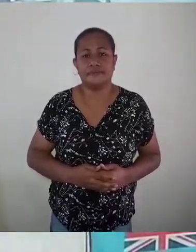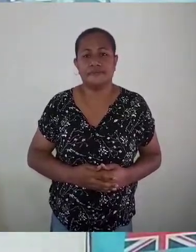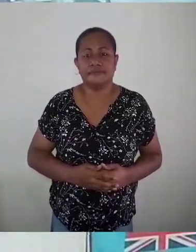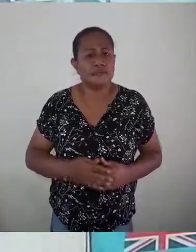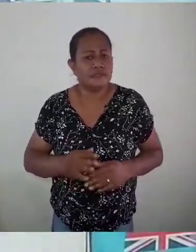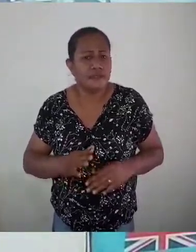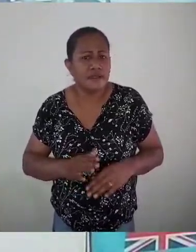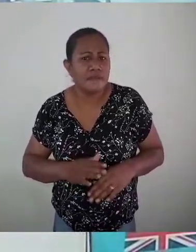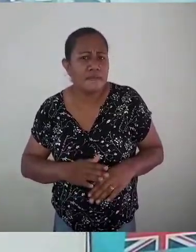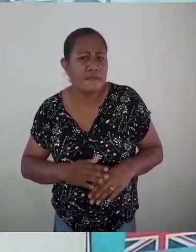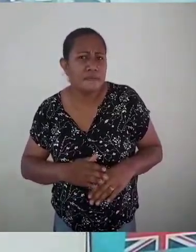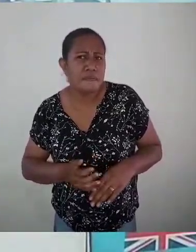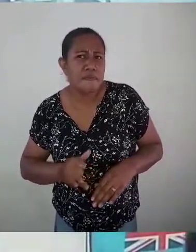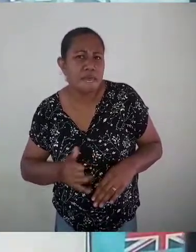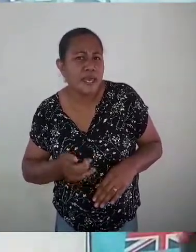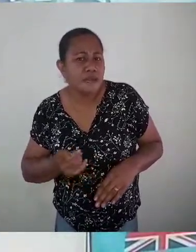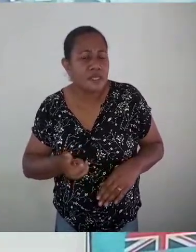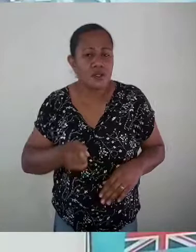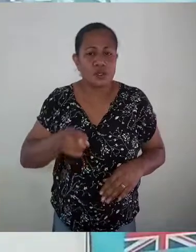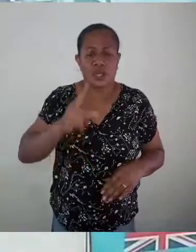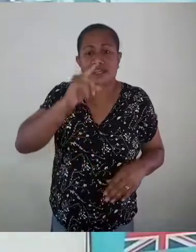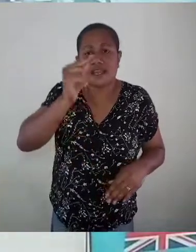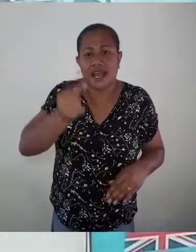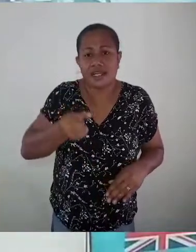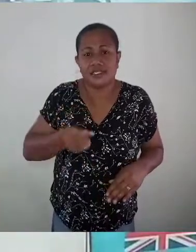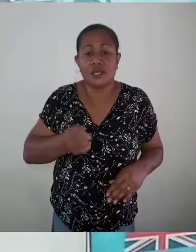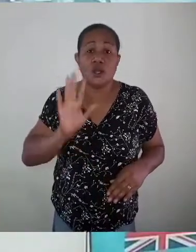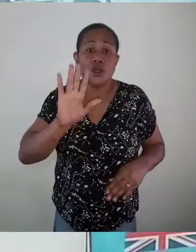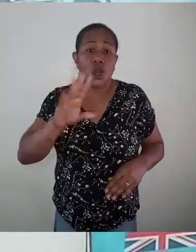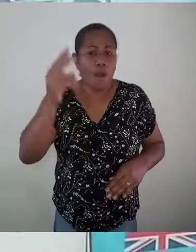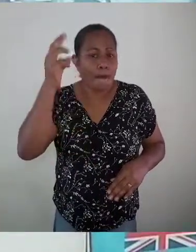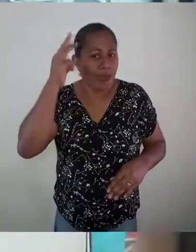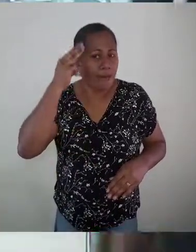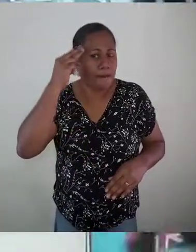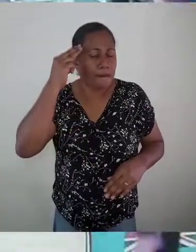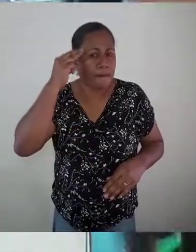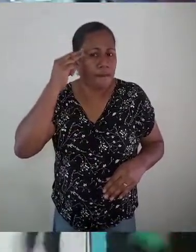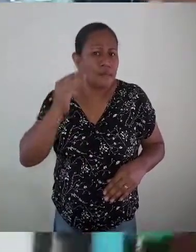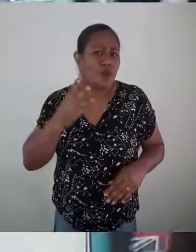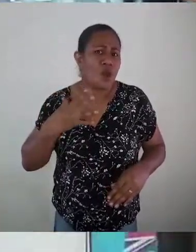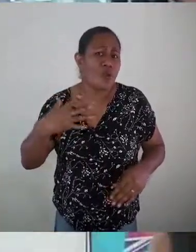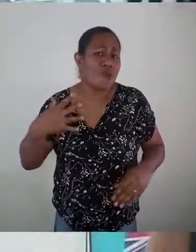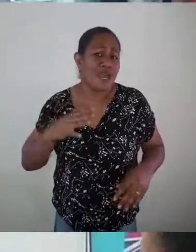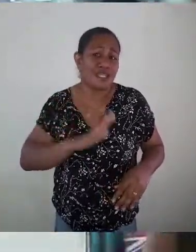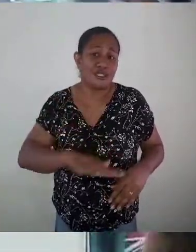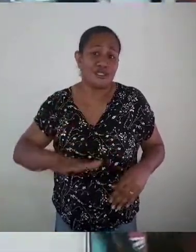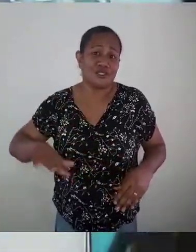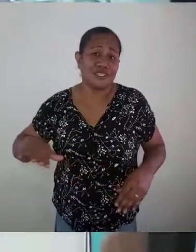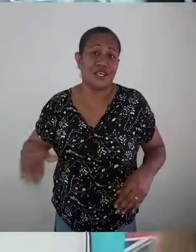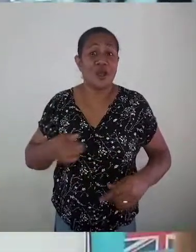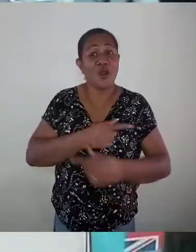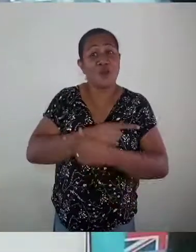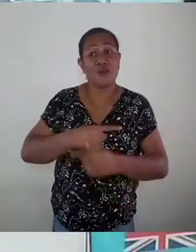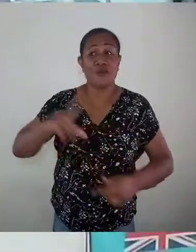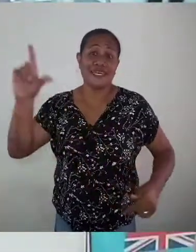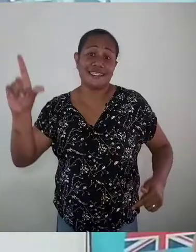Maybe you can ask your mom and dad how much 2 meters is. Well, children, we did